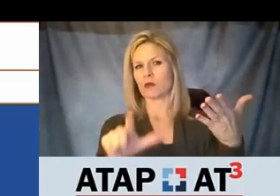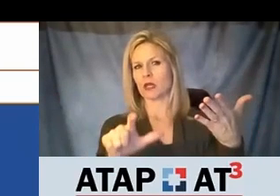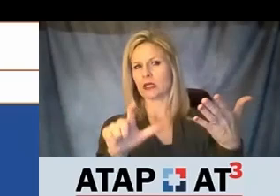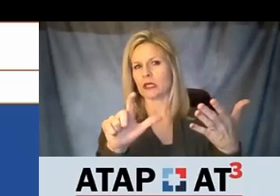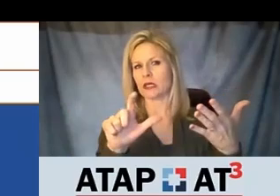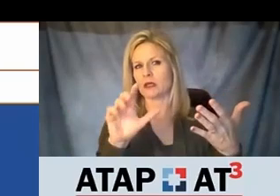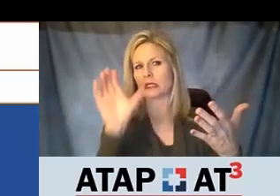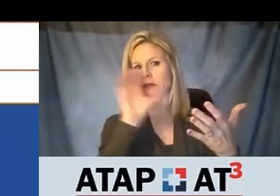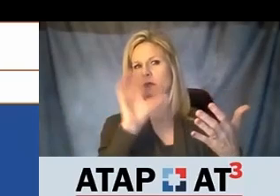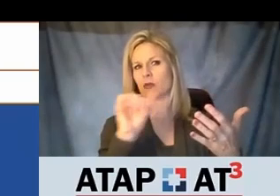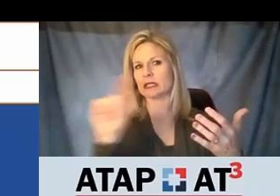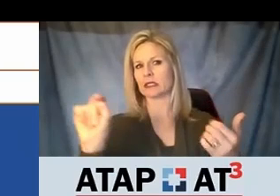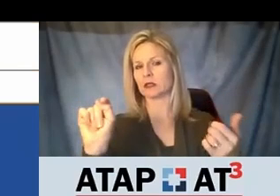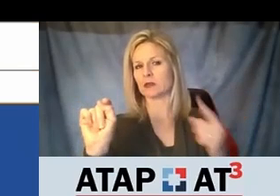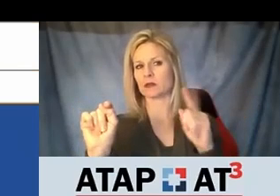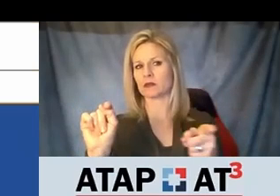AT?